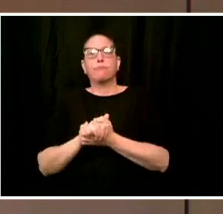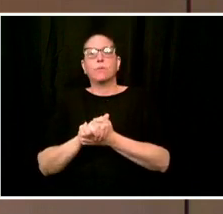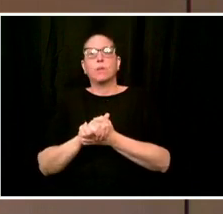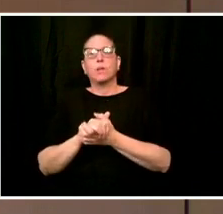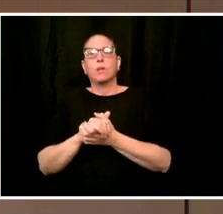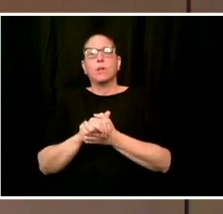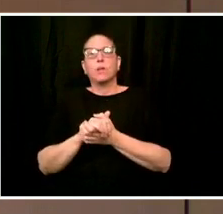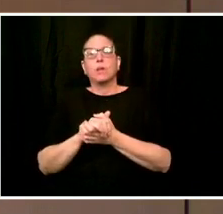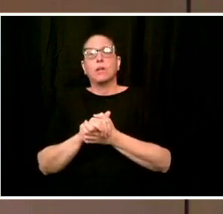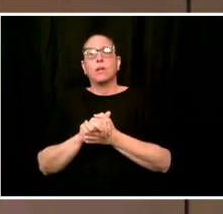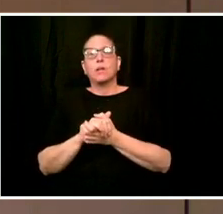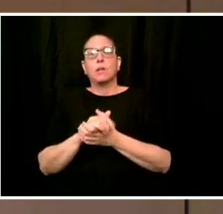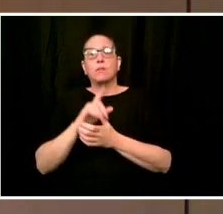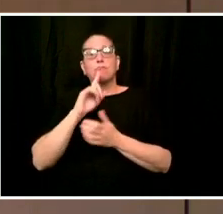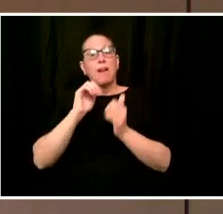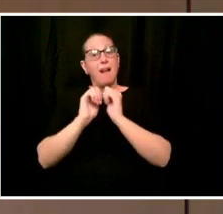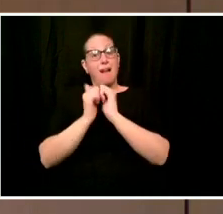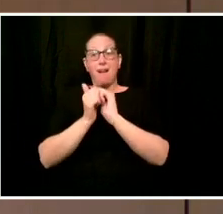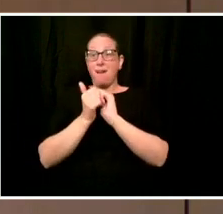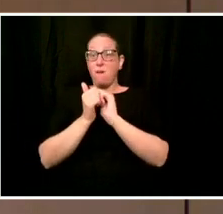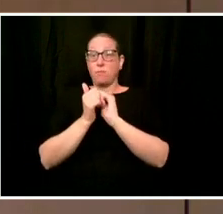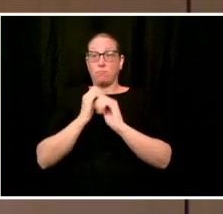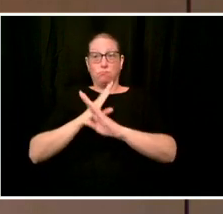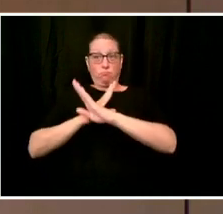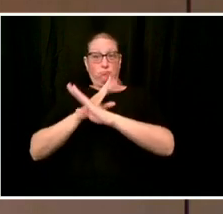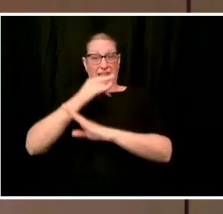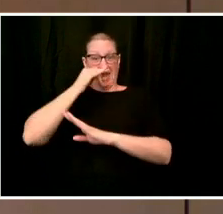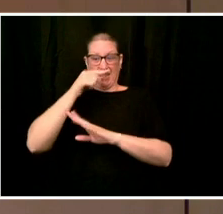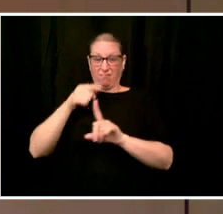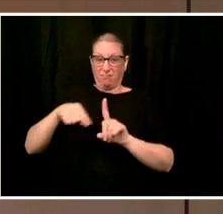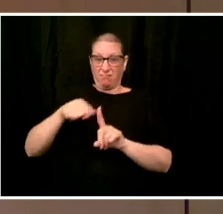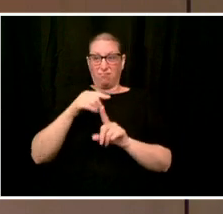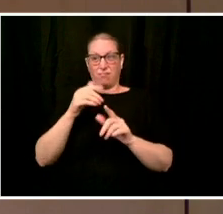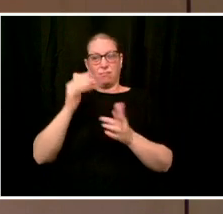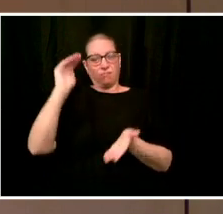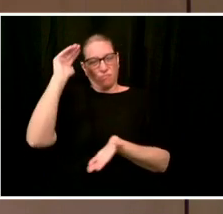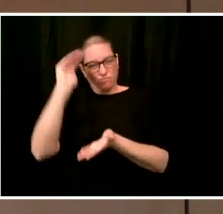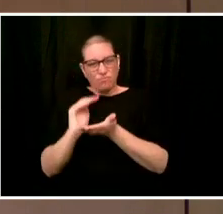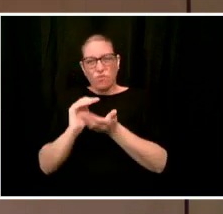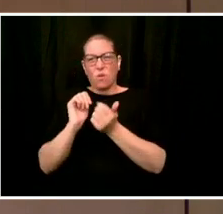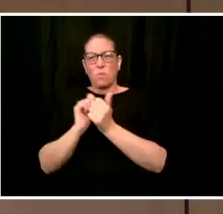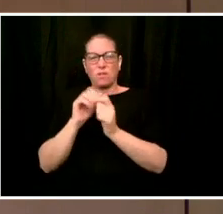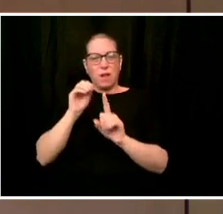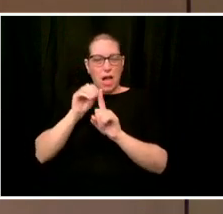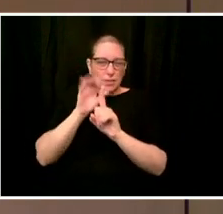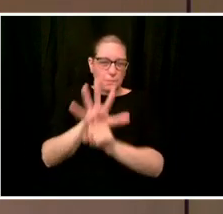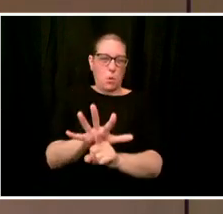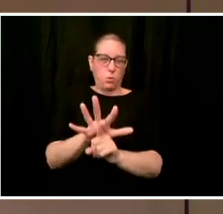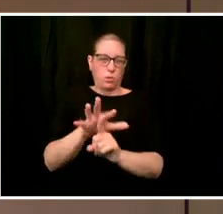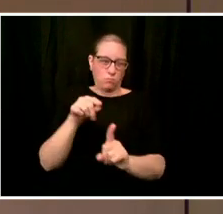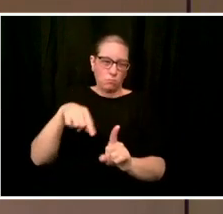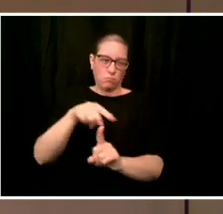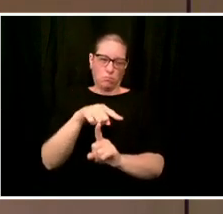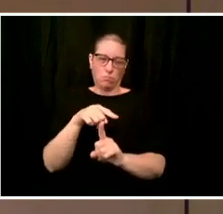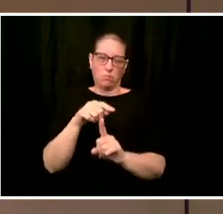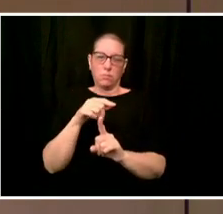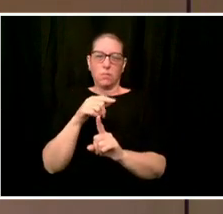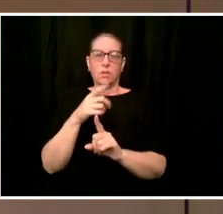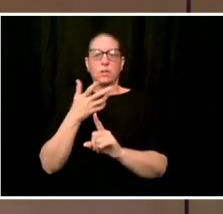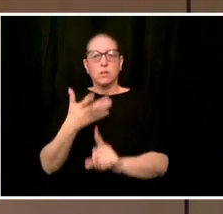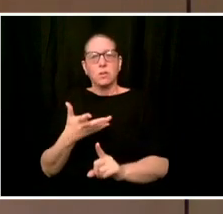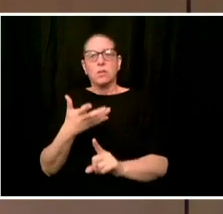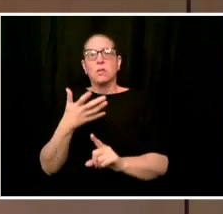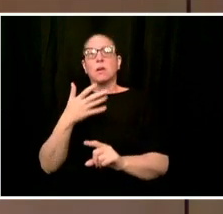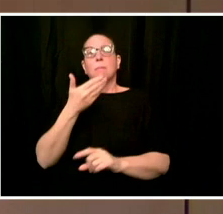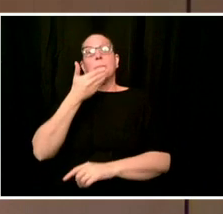potential exposure to COVID-19 for children is the best way that we can protect them. Second is,